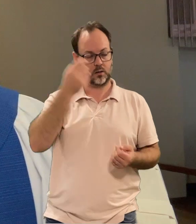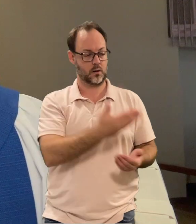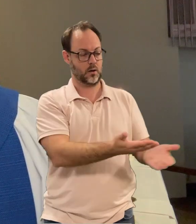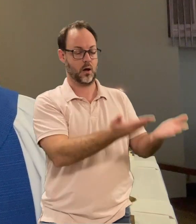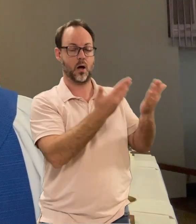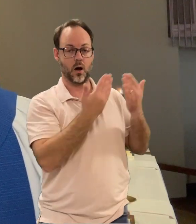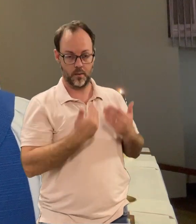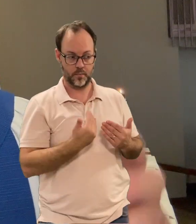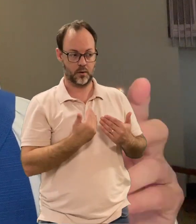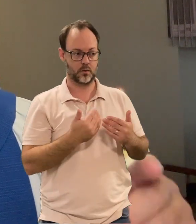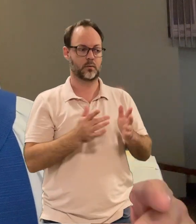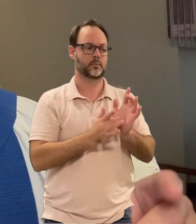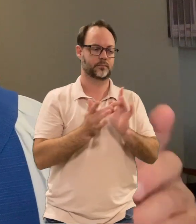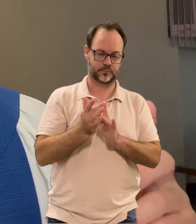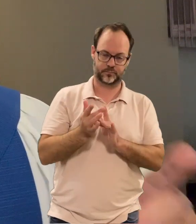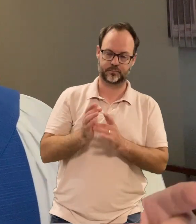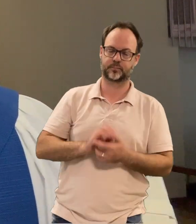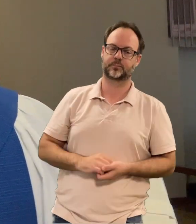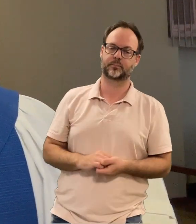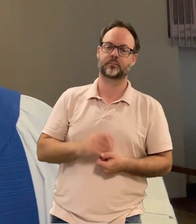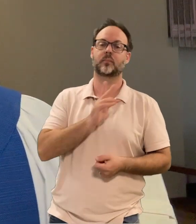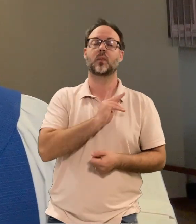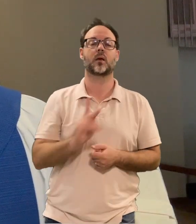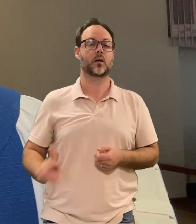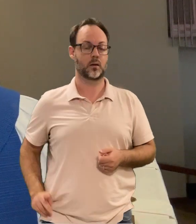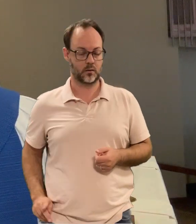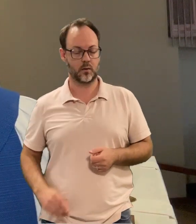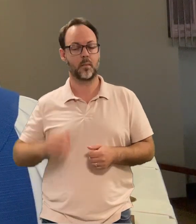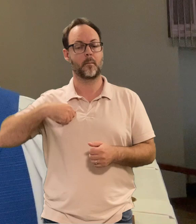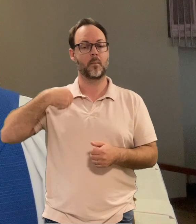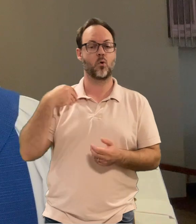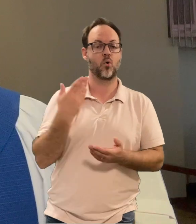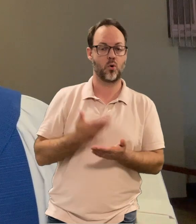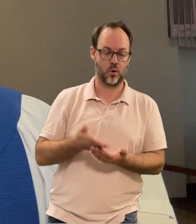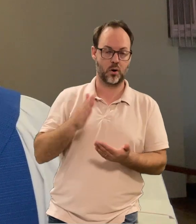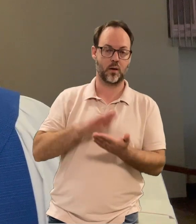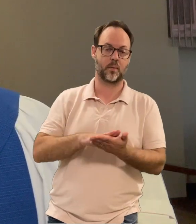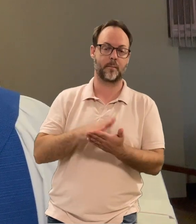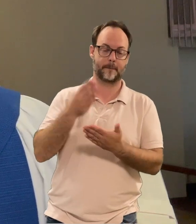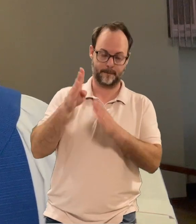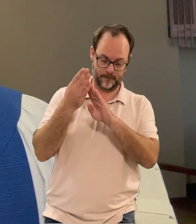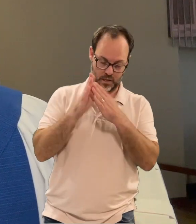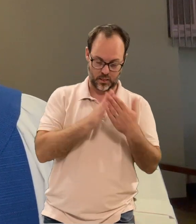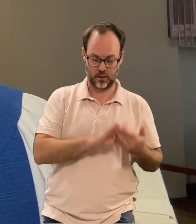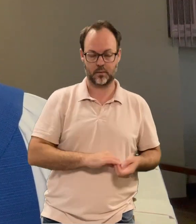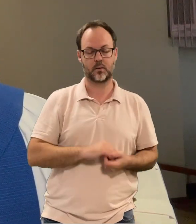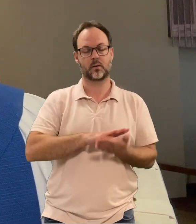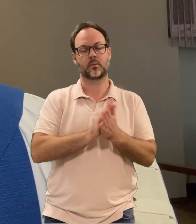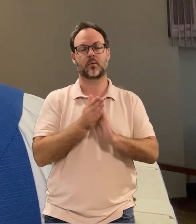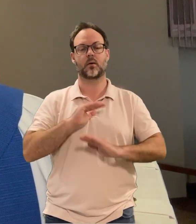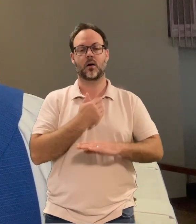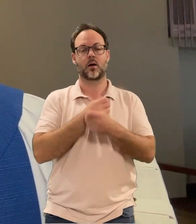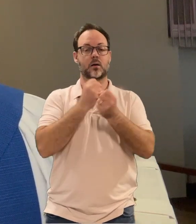when we consider the coming and the arrival of Jesus, the king, born in